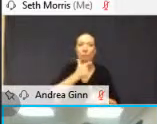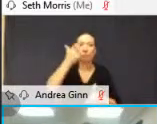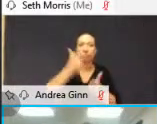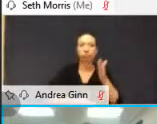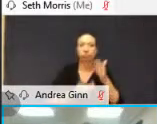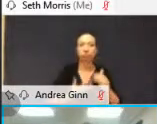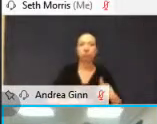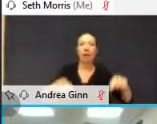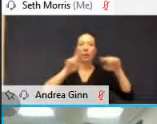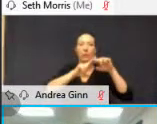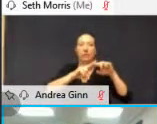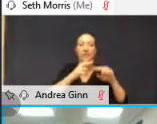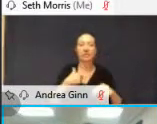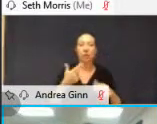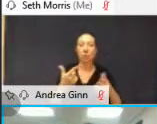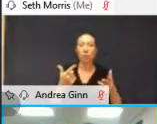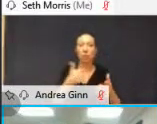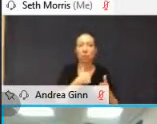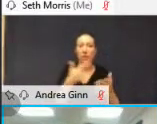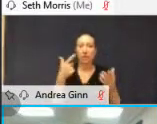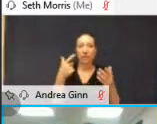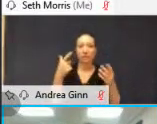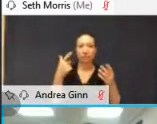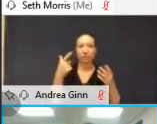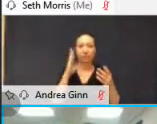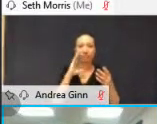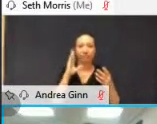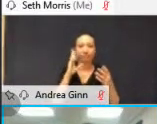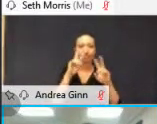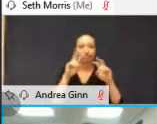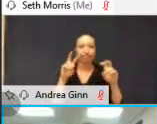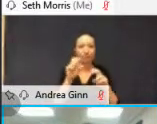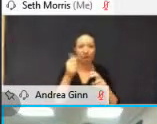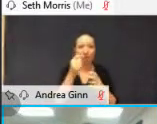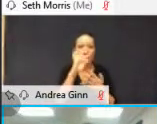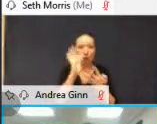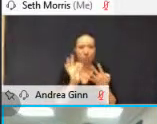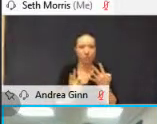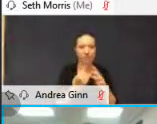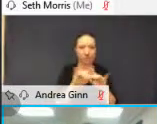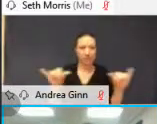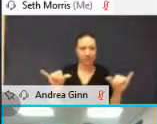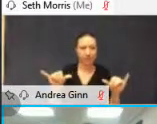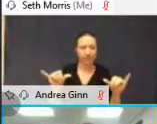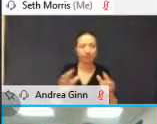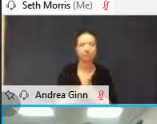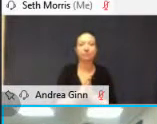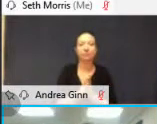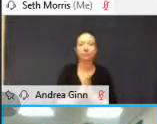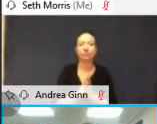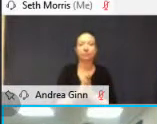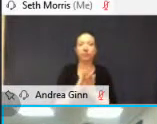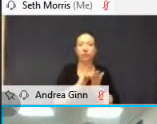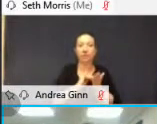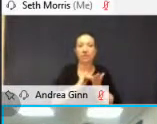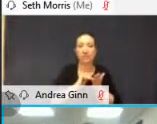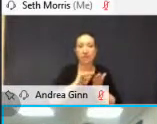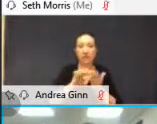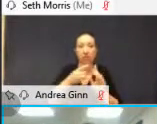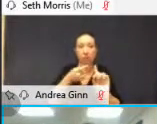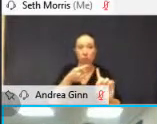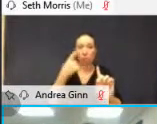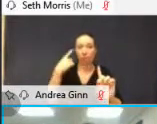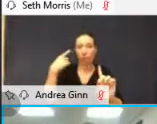were therefore asked to look at additional options. The goals of this study were